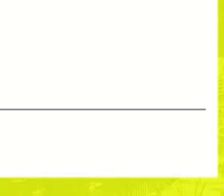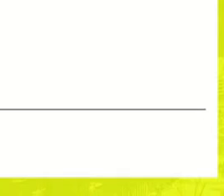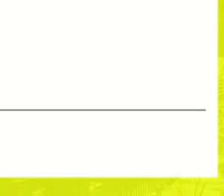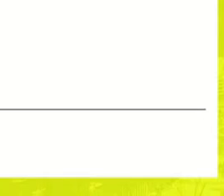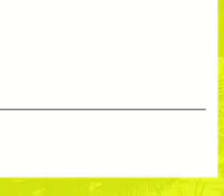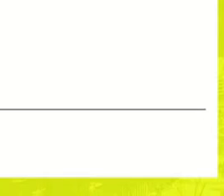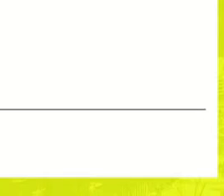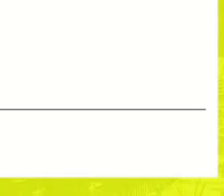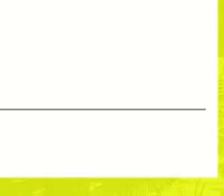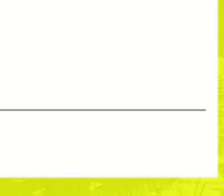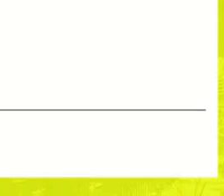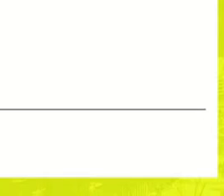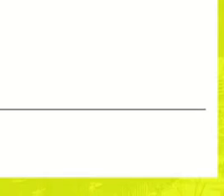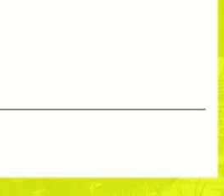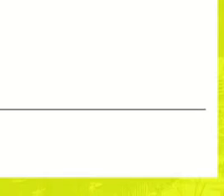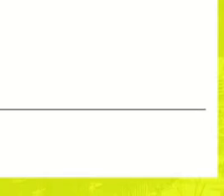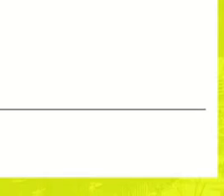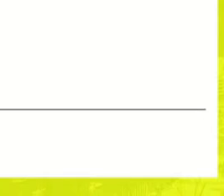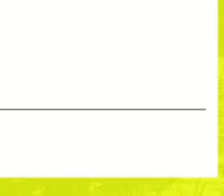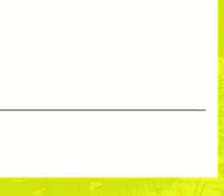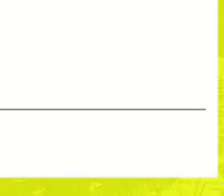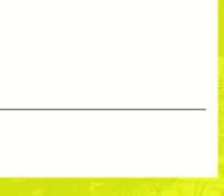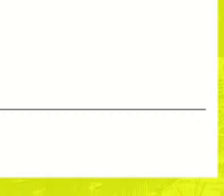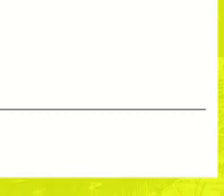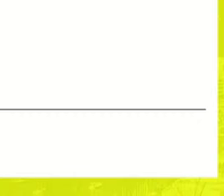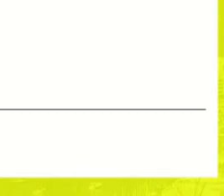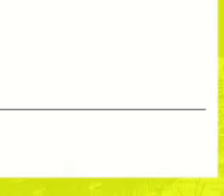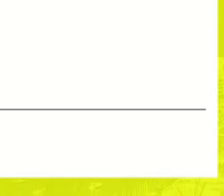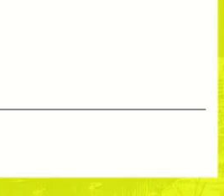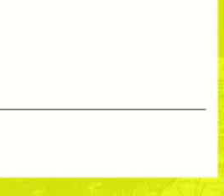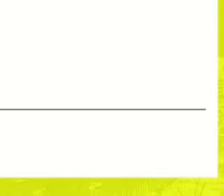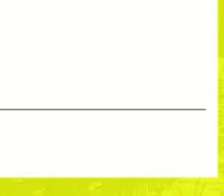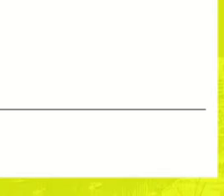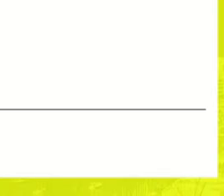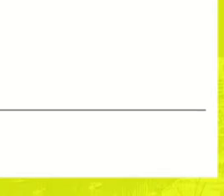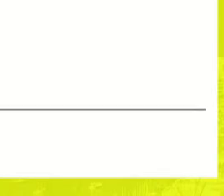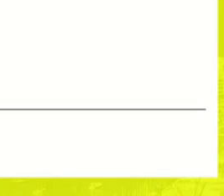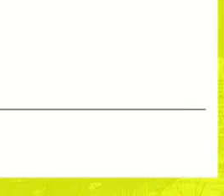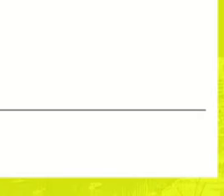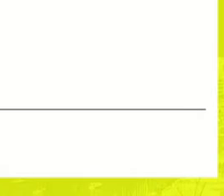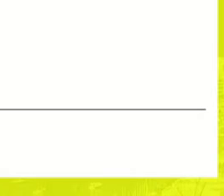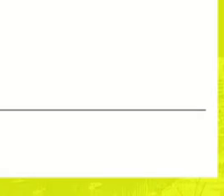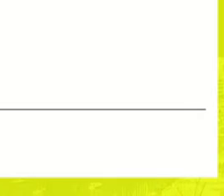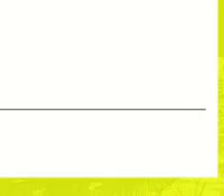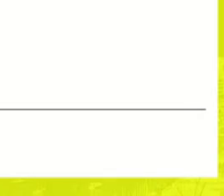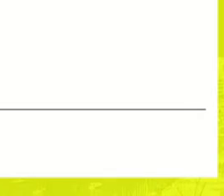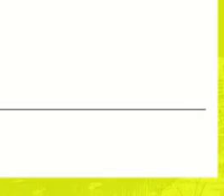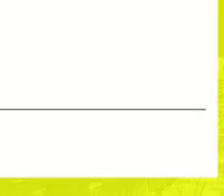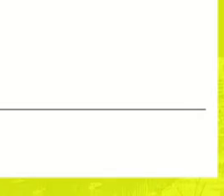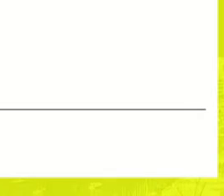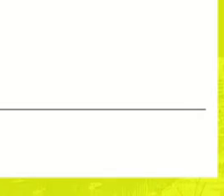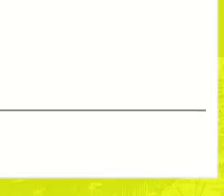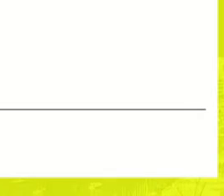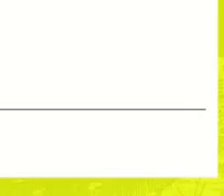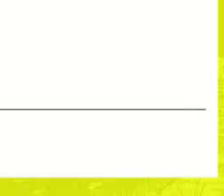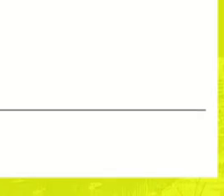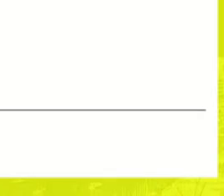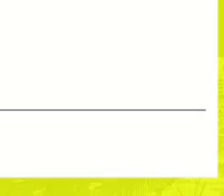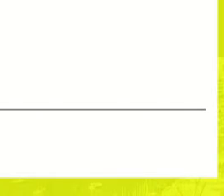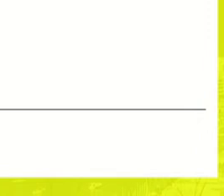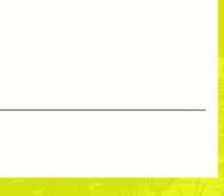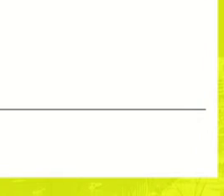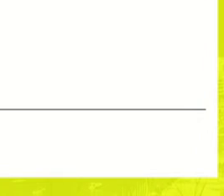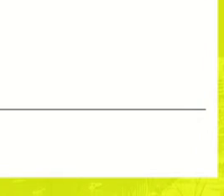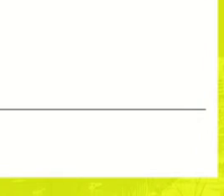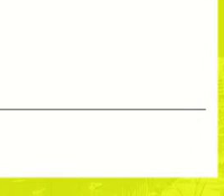an approach with human intervention technology needs to help to streamline this